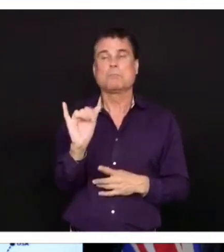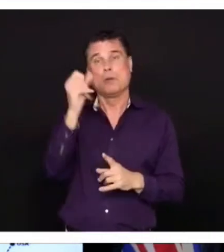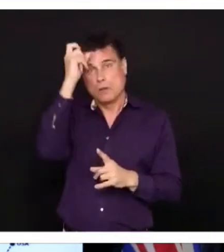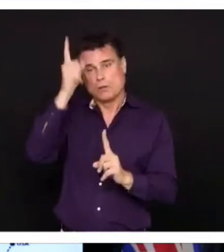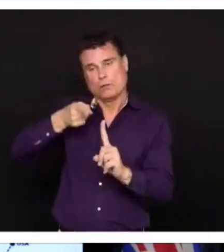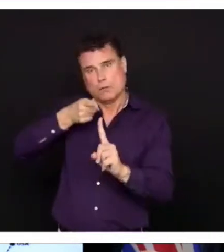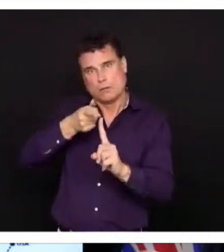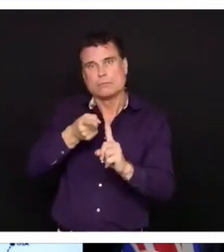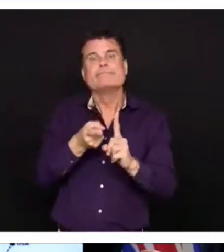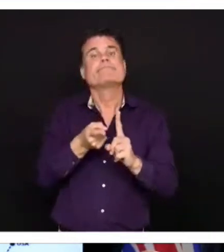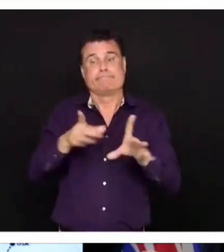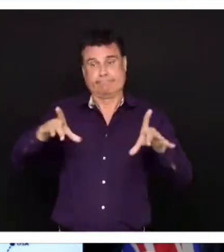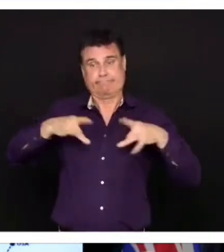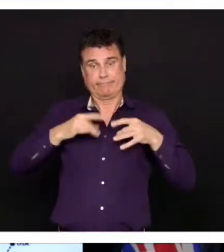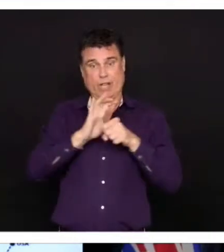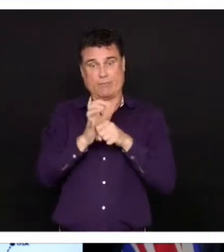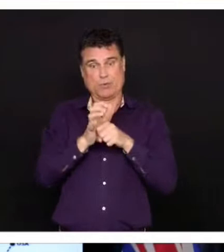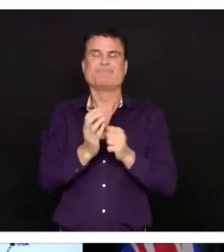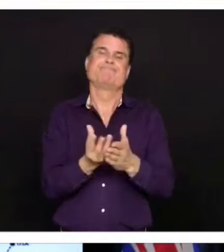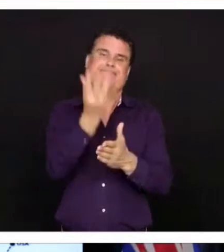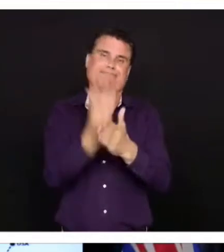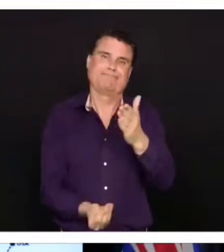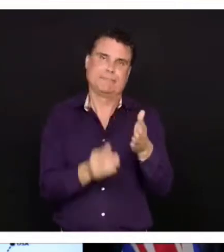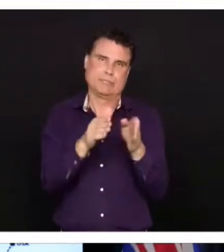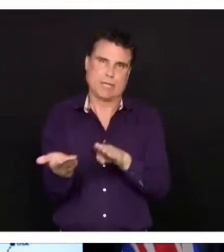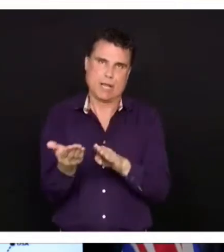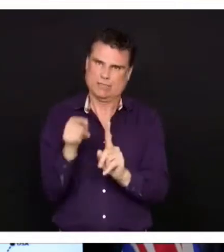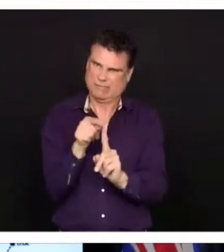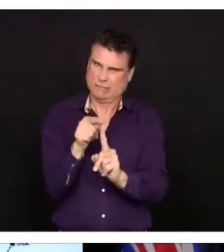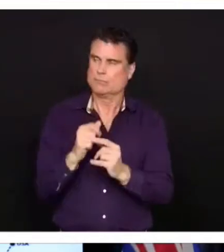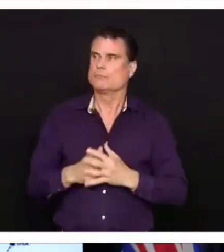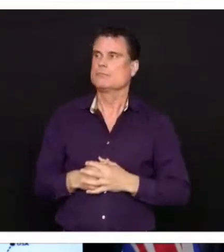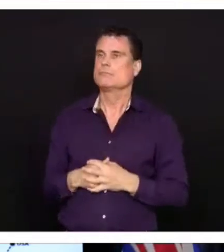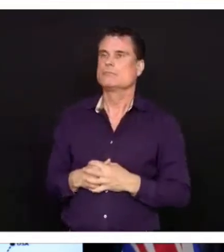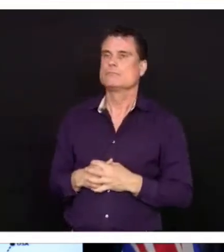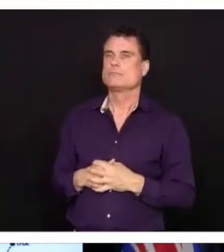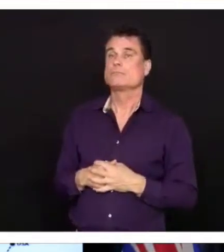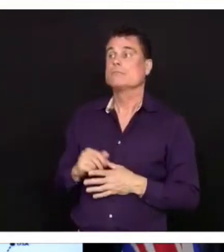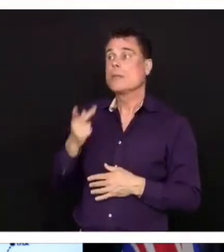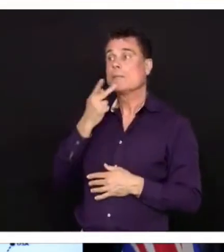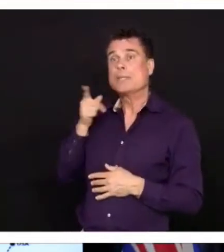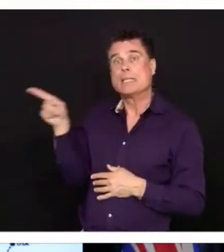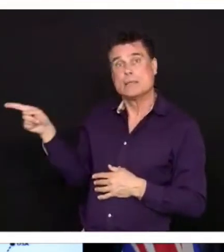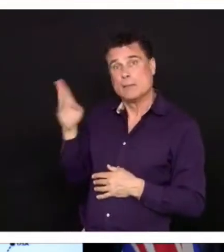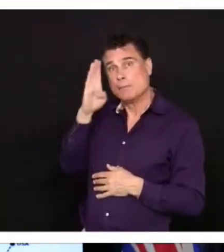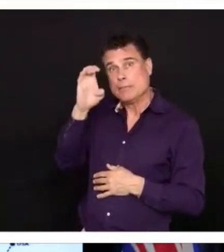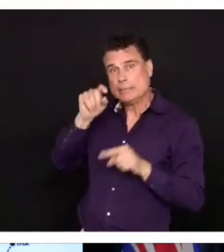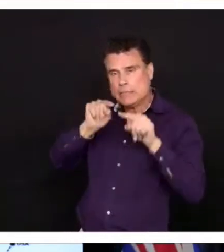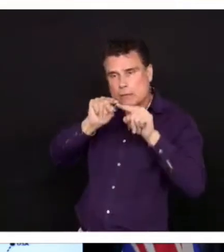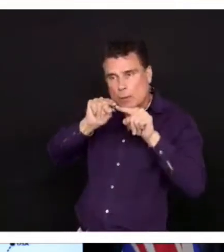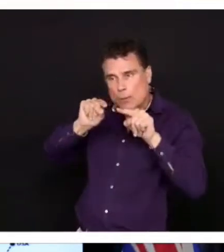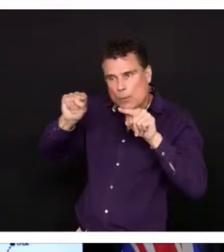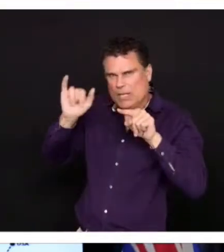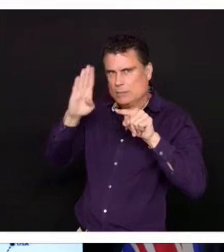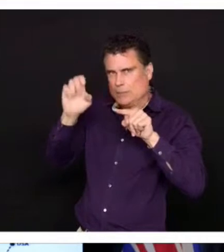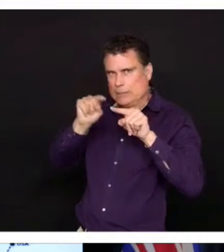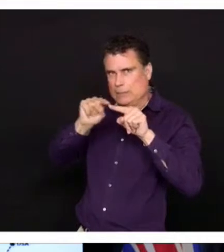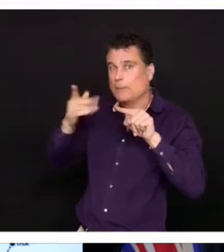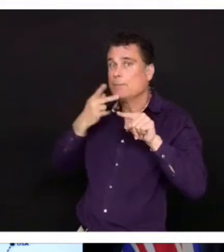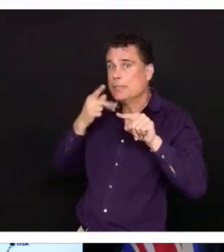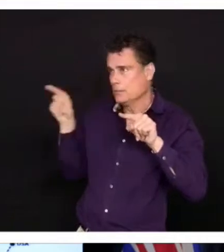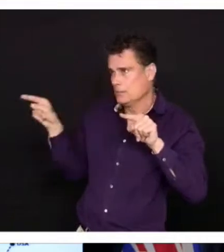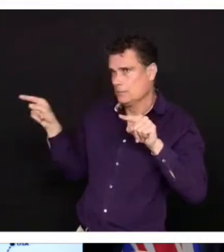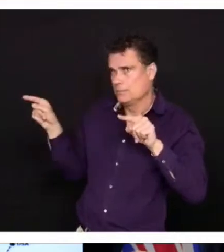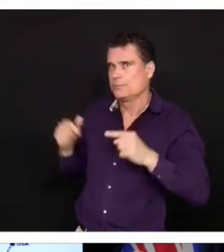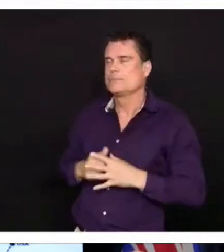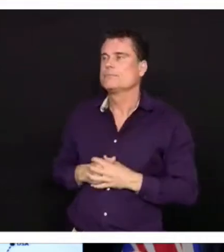thing because everybody's outbreak is somewhat different, and ours, of course, has been driven by the tragedy of the deaths in our long-term care